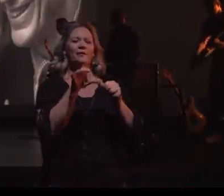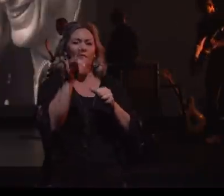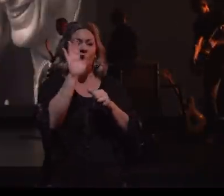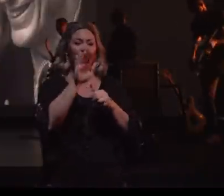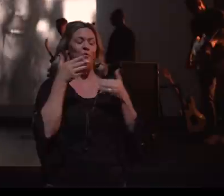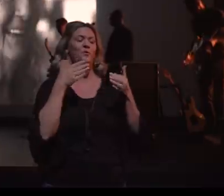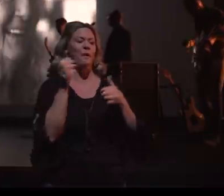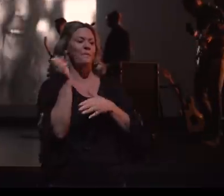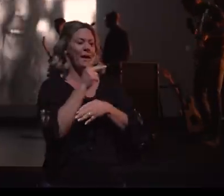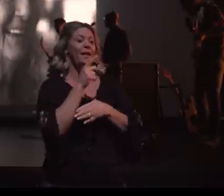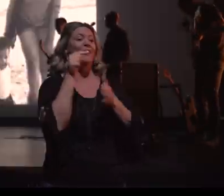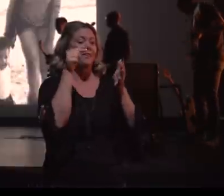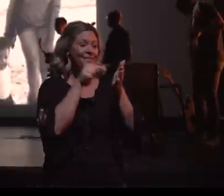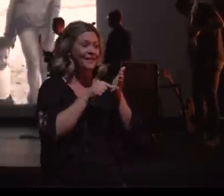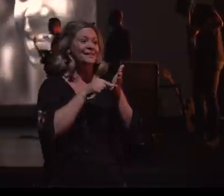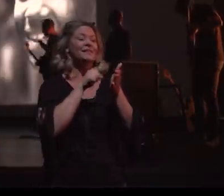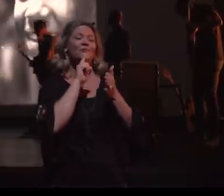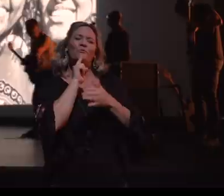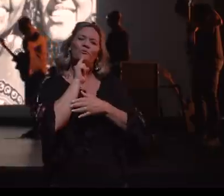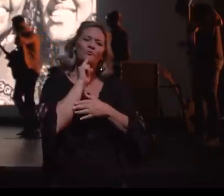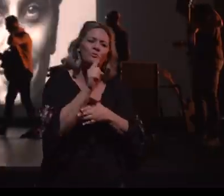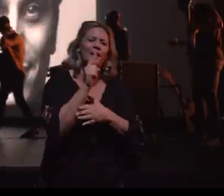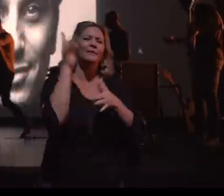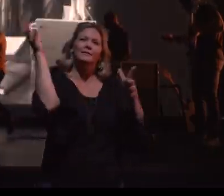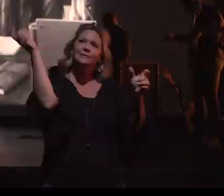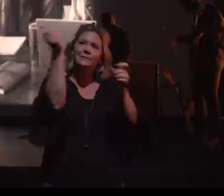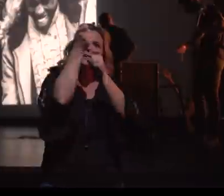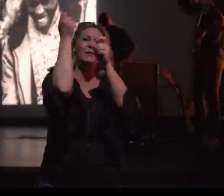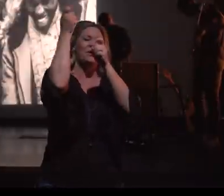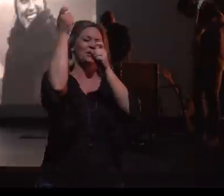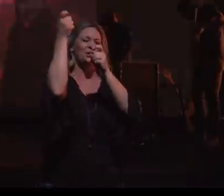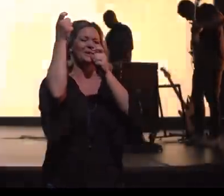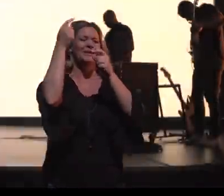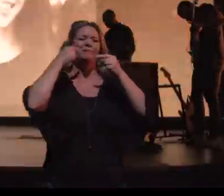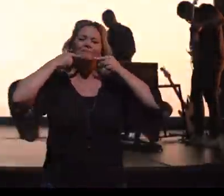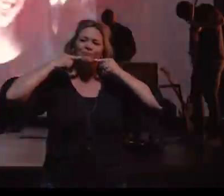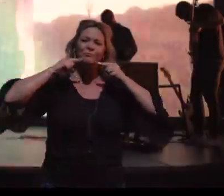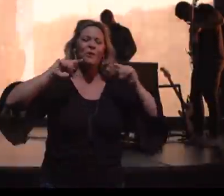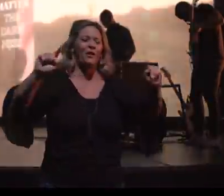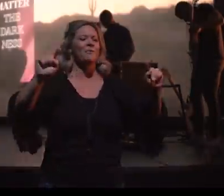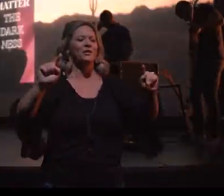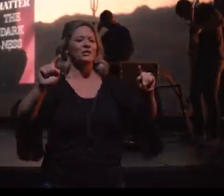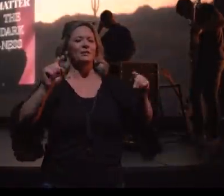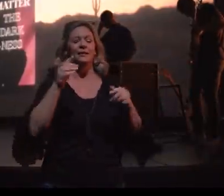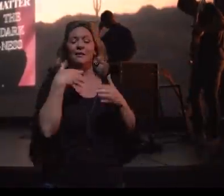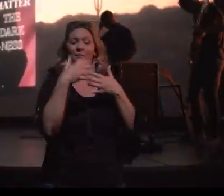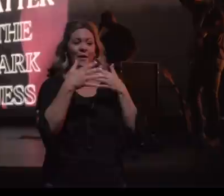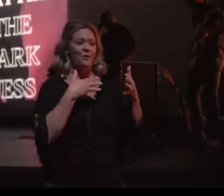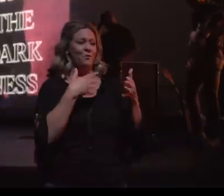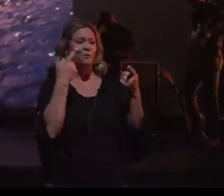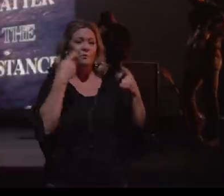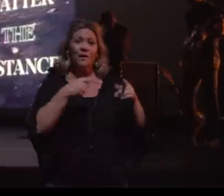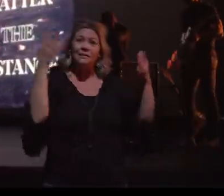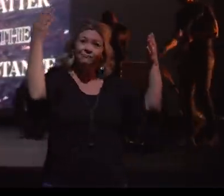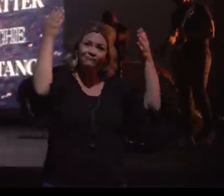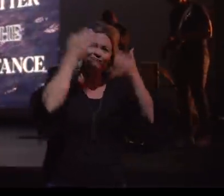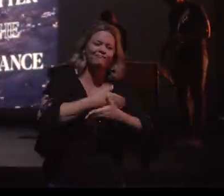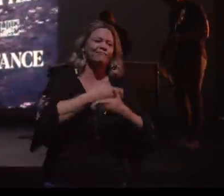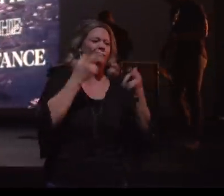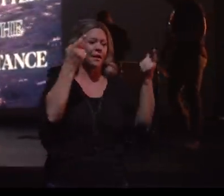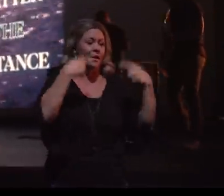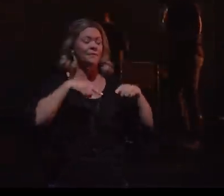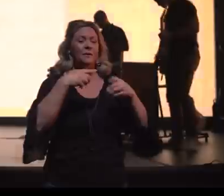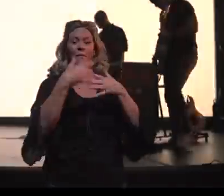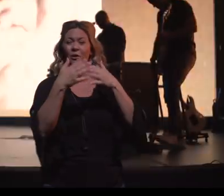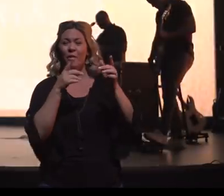back. This is the real celebration, the proclamation, that no matter the darkness, no matter